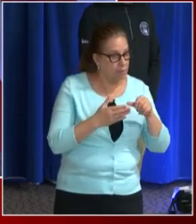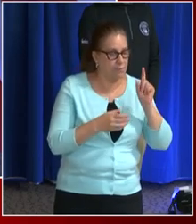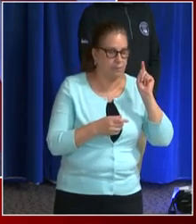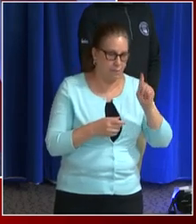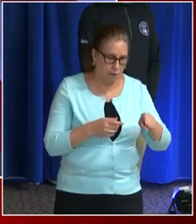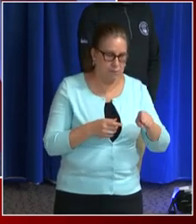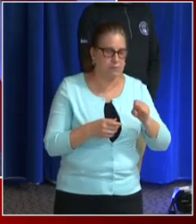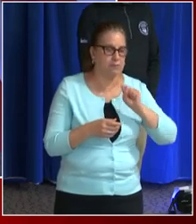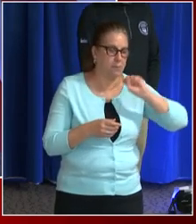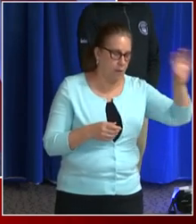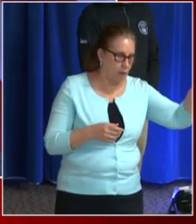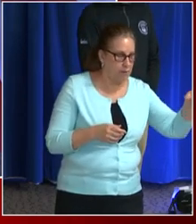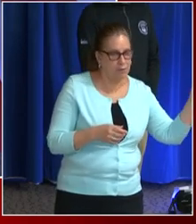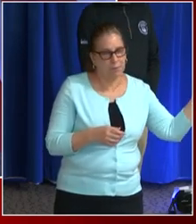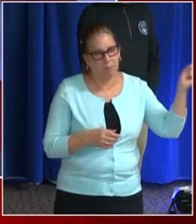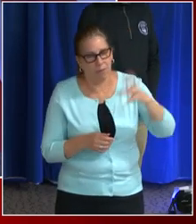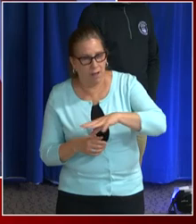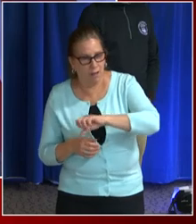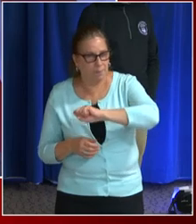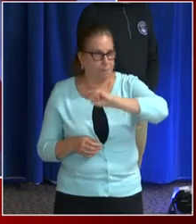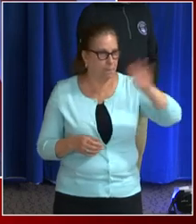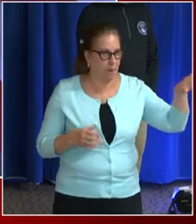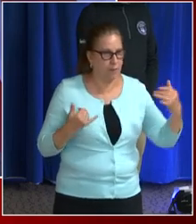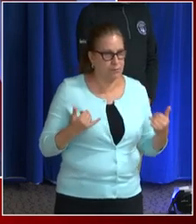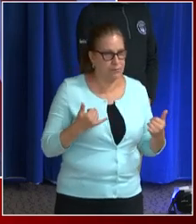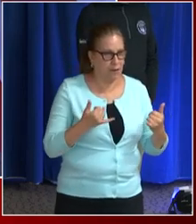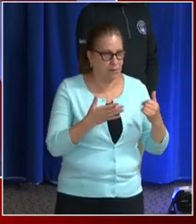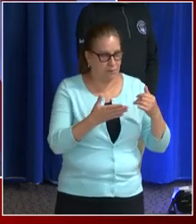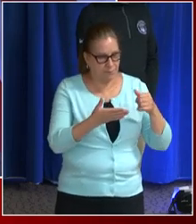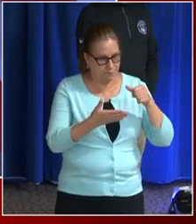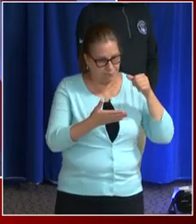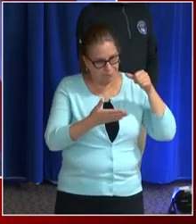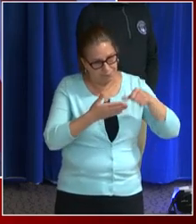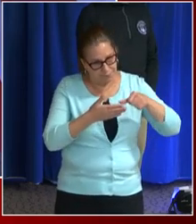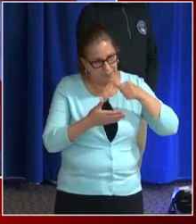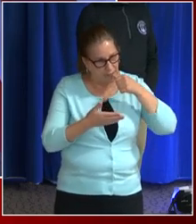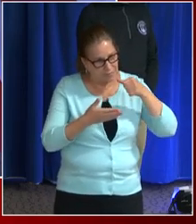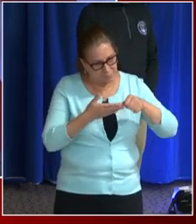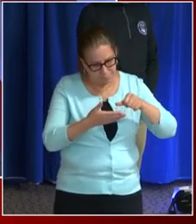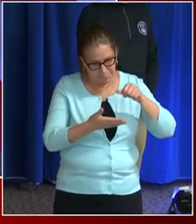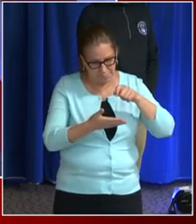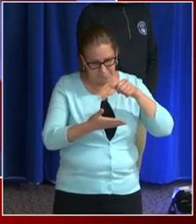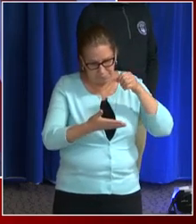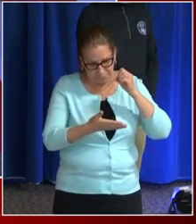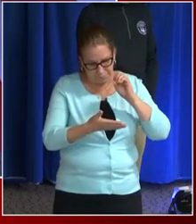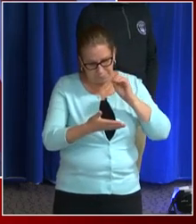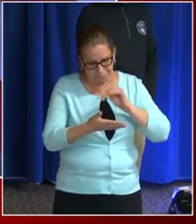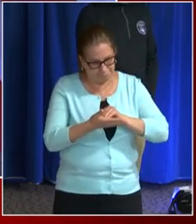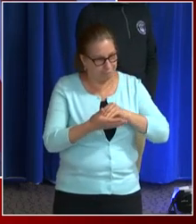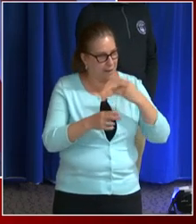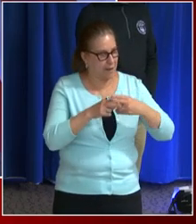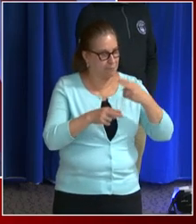be postmarked today for it to count. If you're one of the people who wants to vote